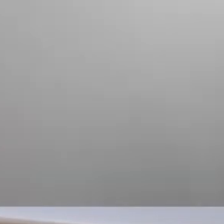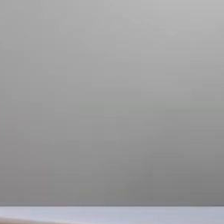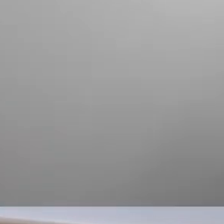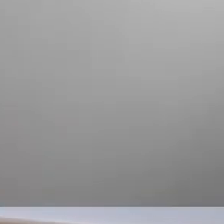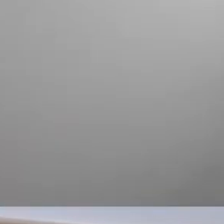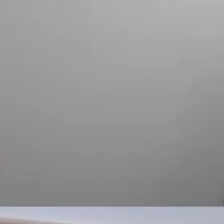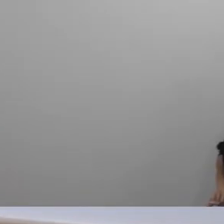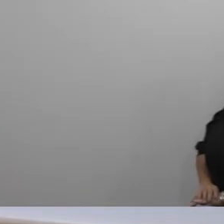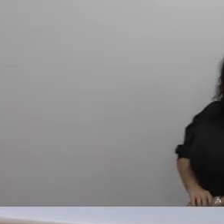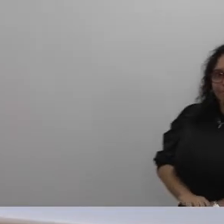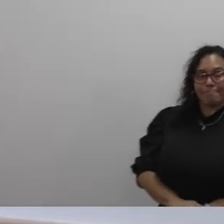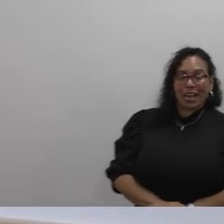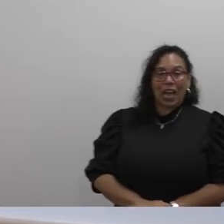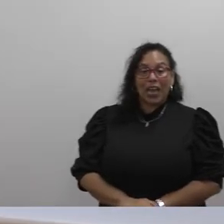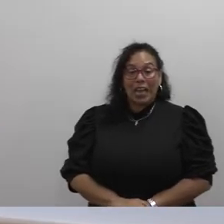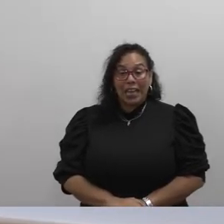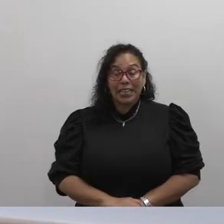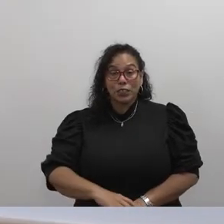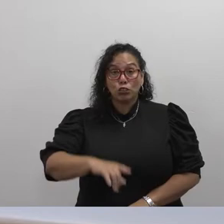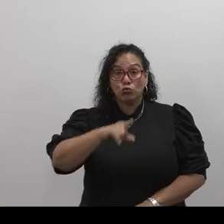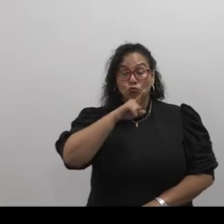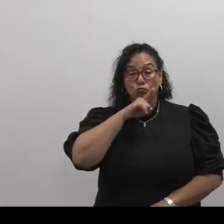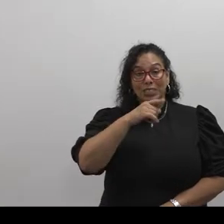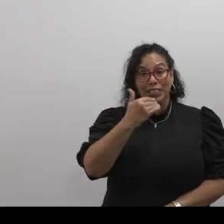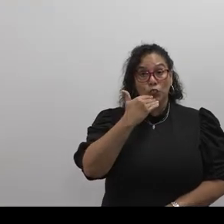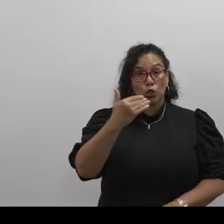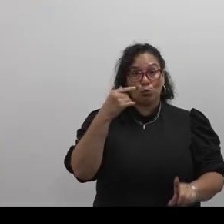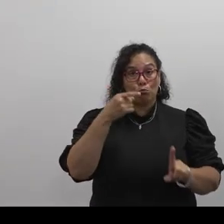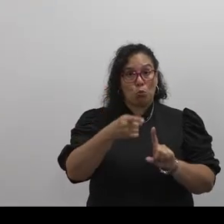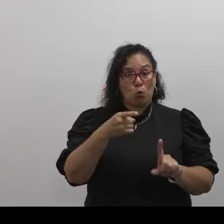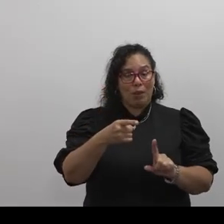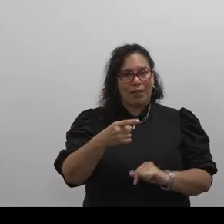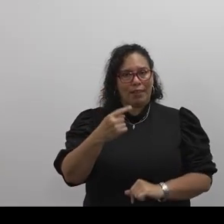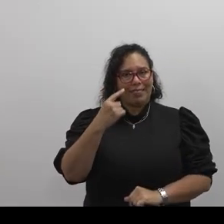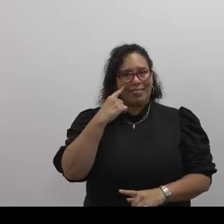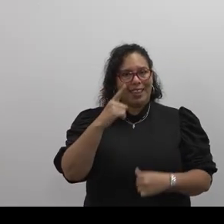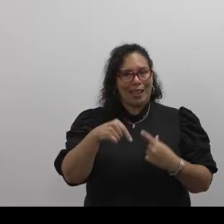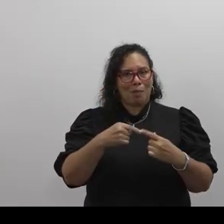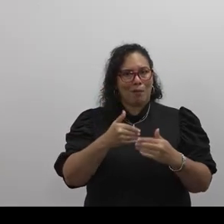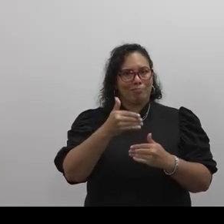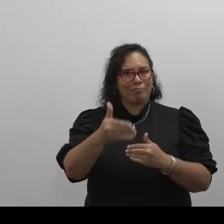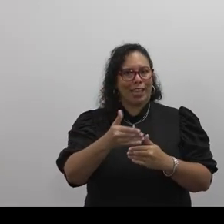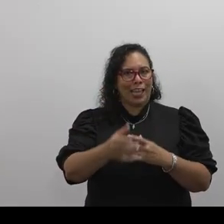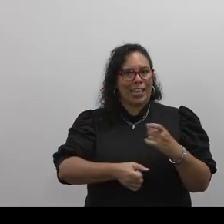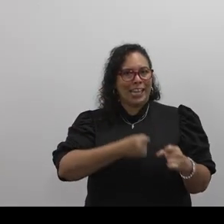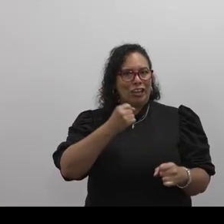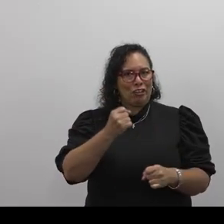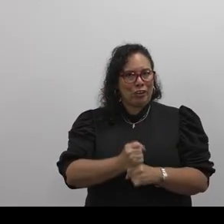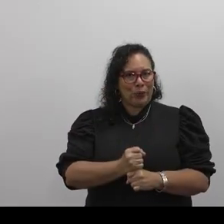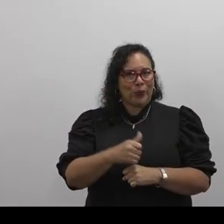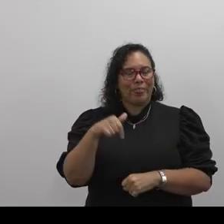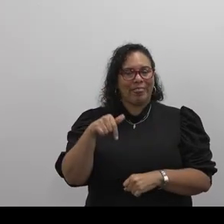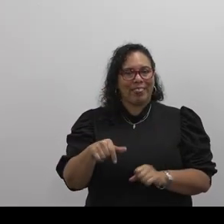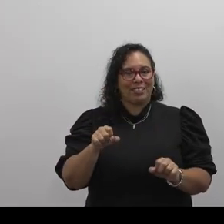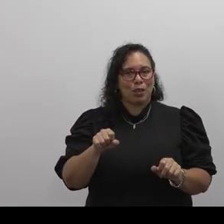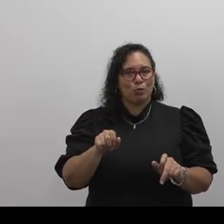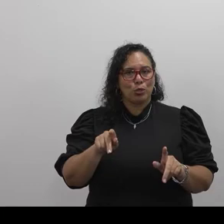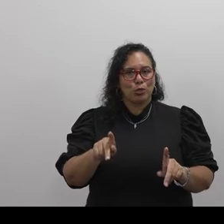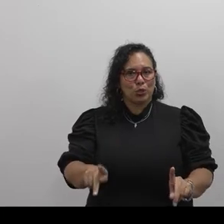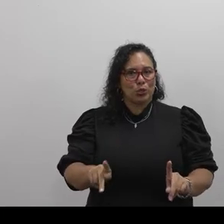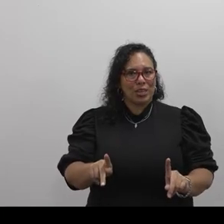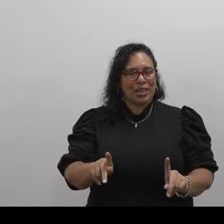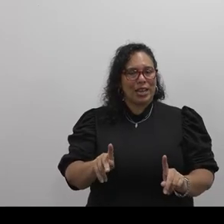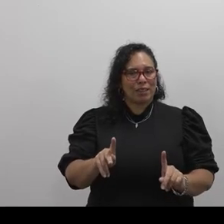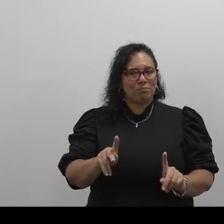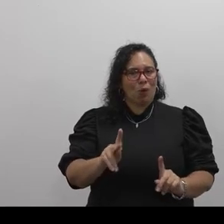It's a really good point. And also, when I think about the year ahead, Mr. Otto, this opportunity to get out again into